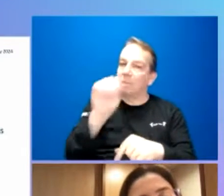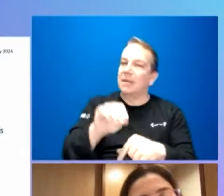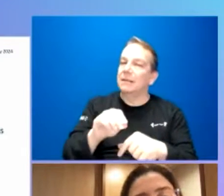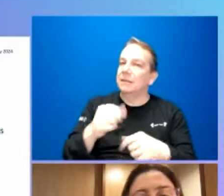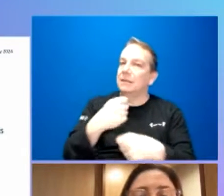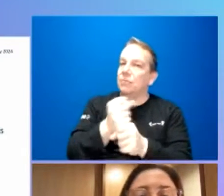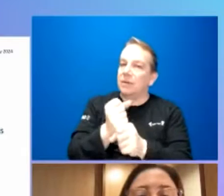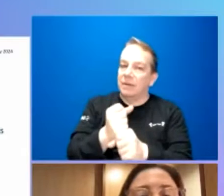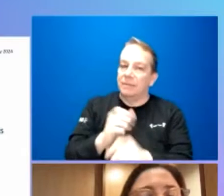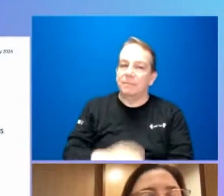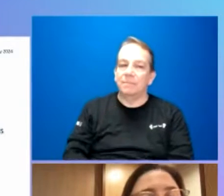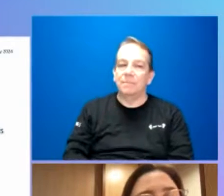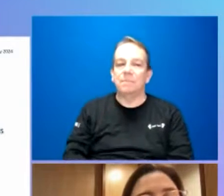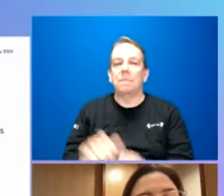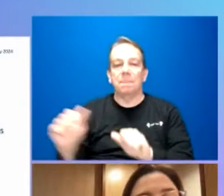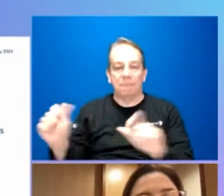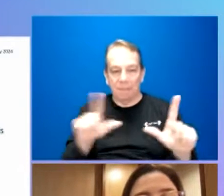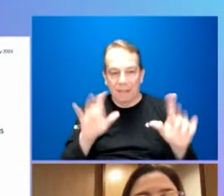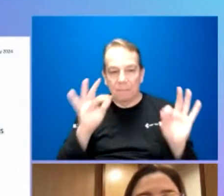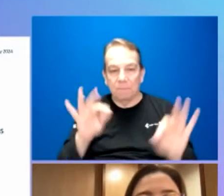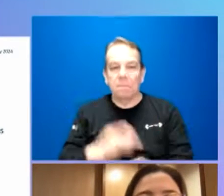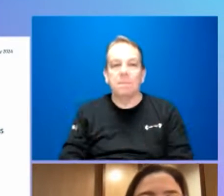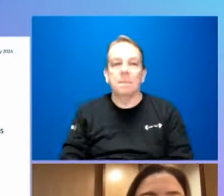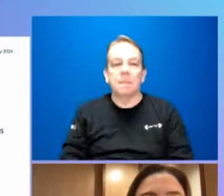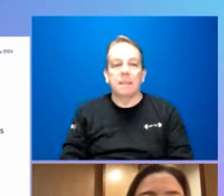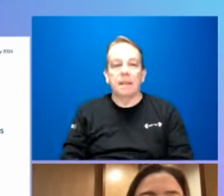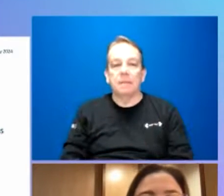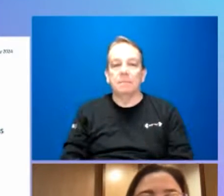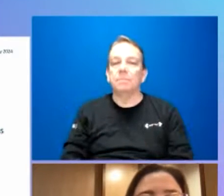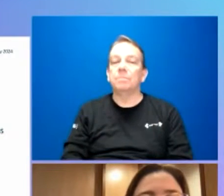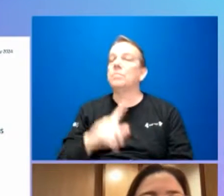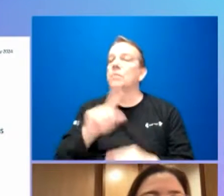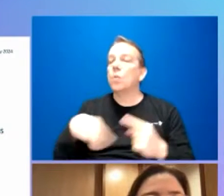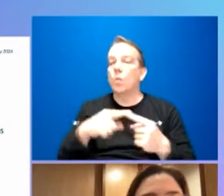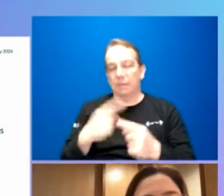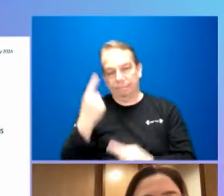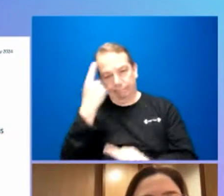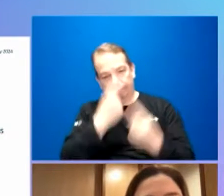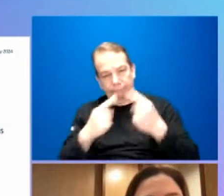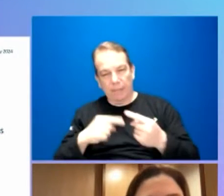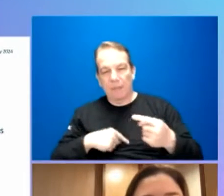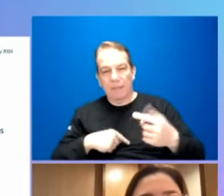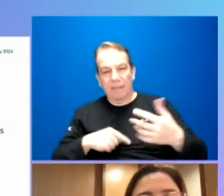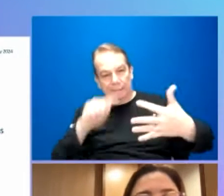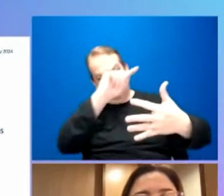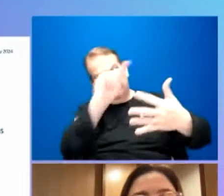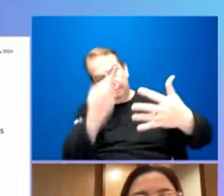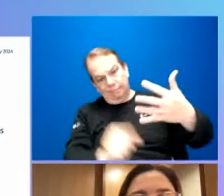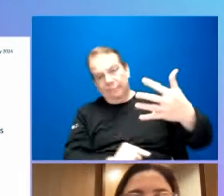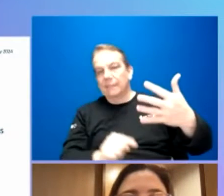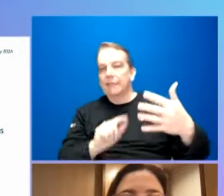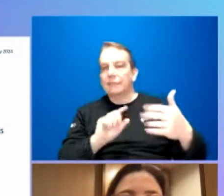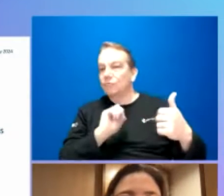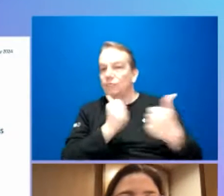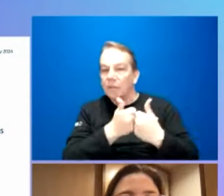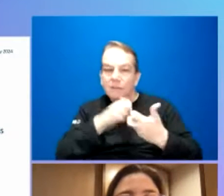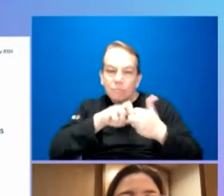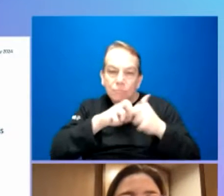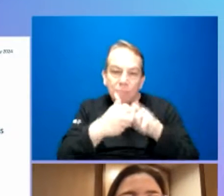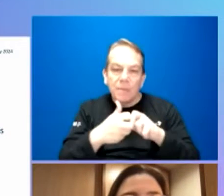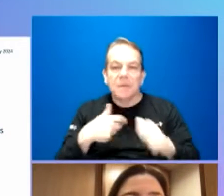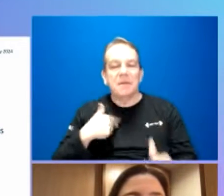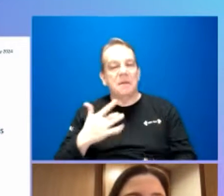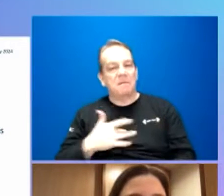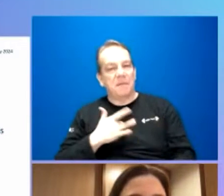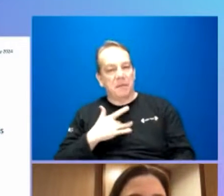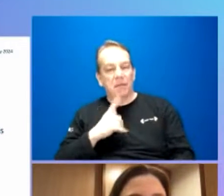Next slide. Thank you. So when reflecting on those challenges that I just shared, I really felt like there were